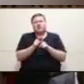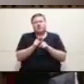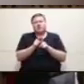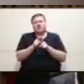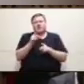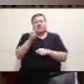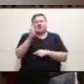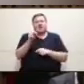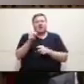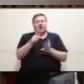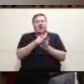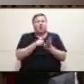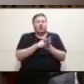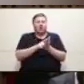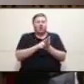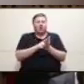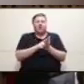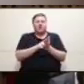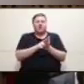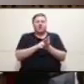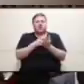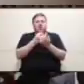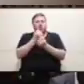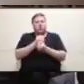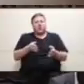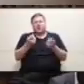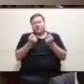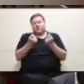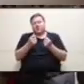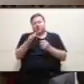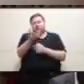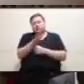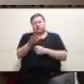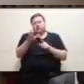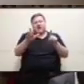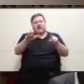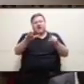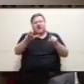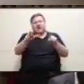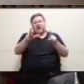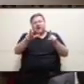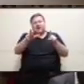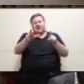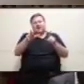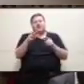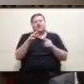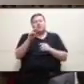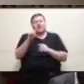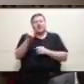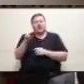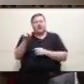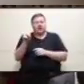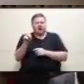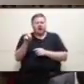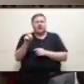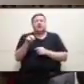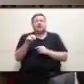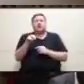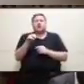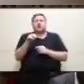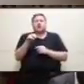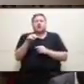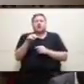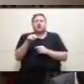unlawful, fruitless and wasteful expenditure of about 18 million. What happened around this matter? We were granted